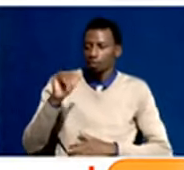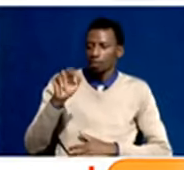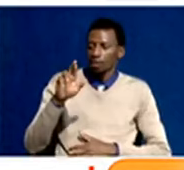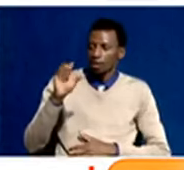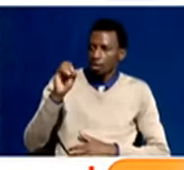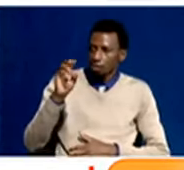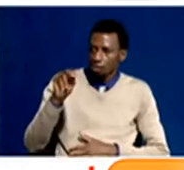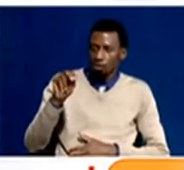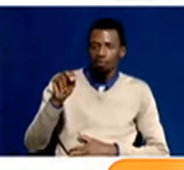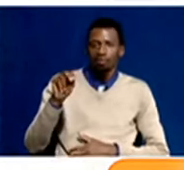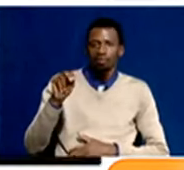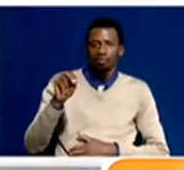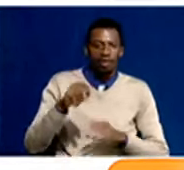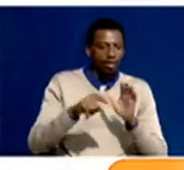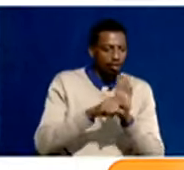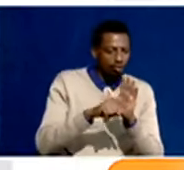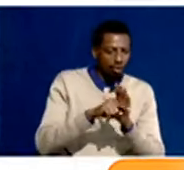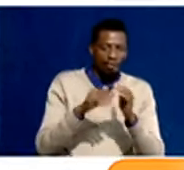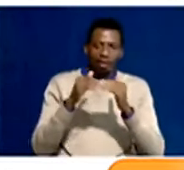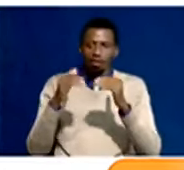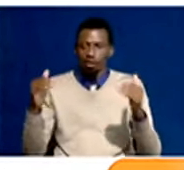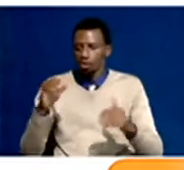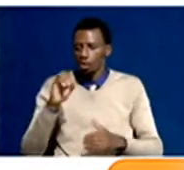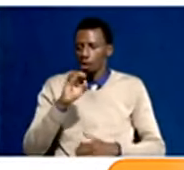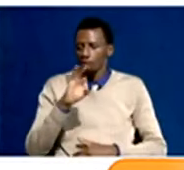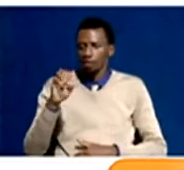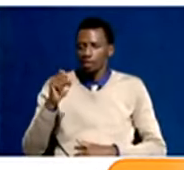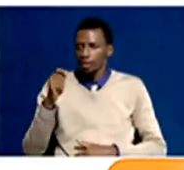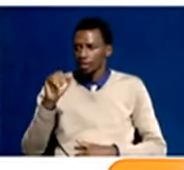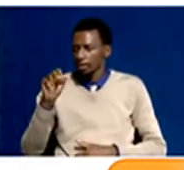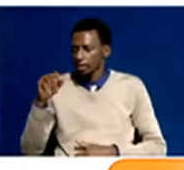neutrality, carbon negative, carbon offsetting, carbon